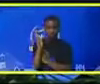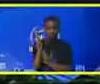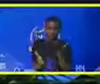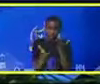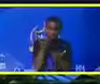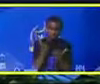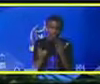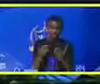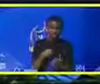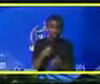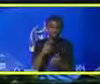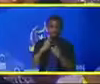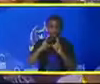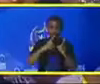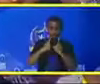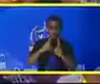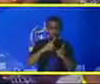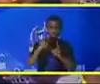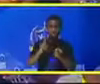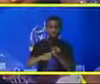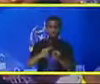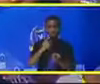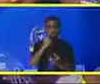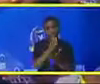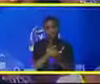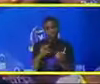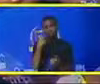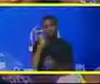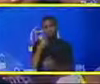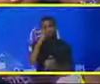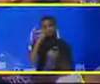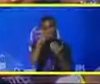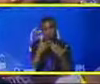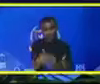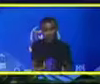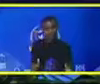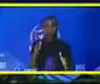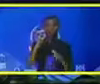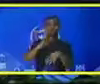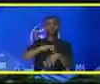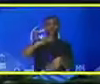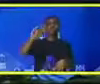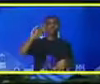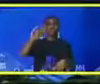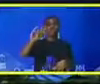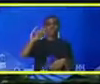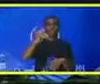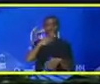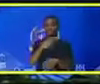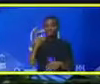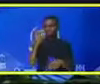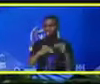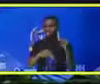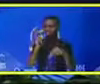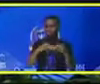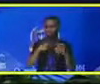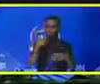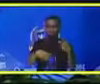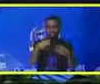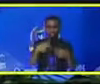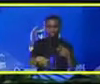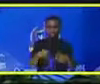Samson, you have lost your glory. It doesn't matter why. Things have gone away. You used to be